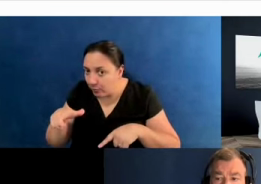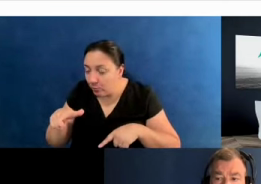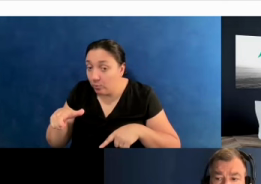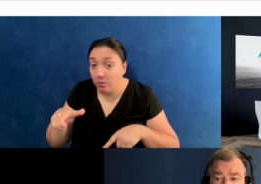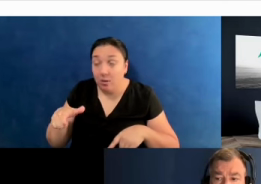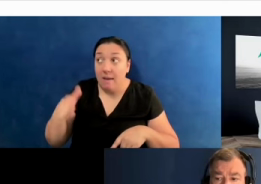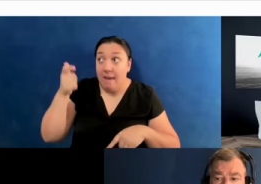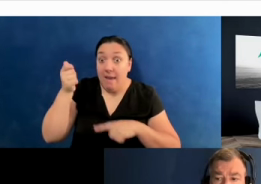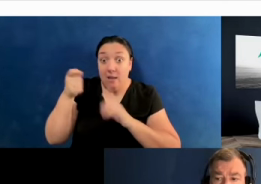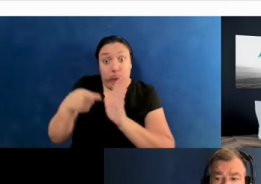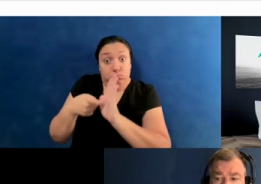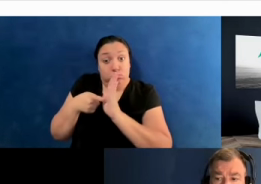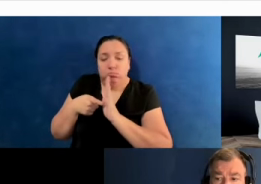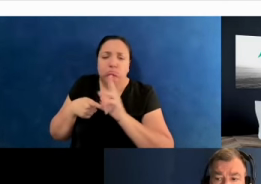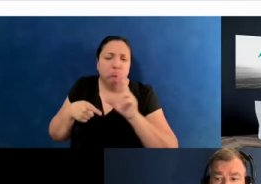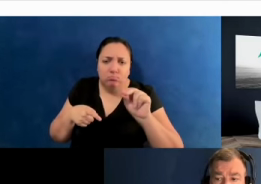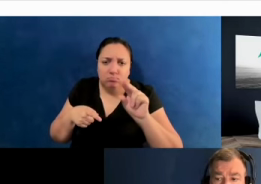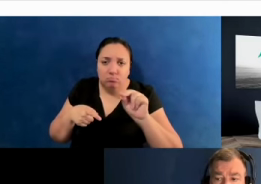aid is not a requirement.